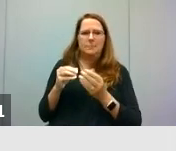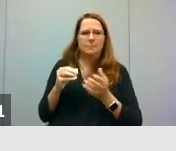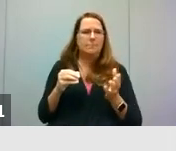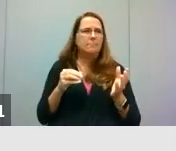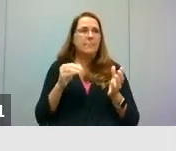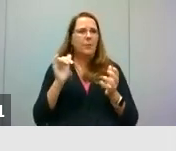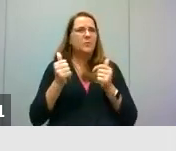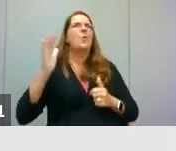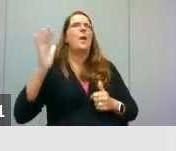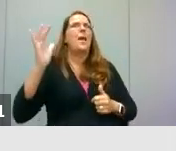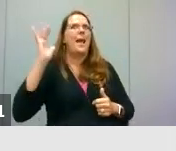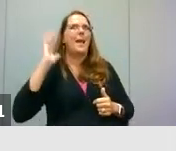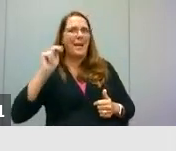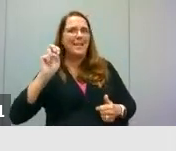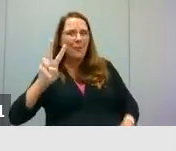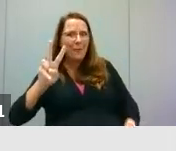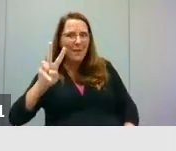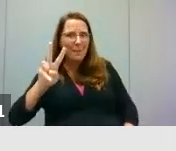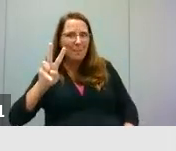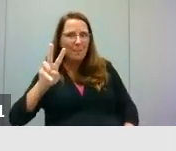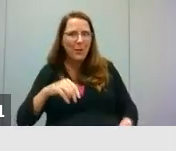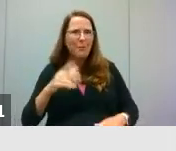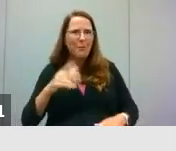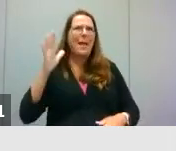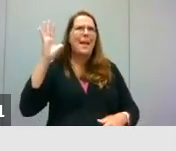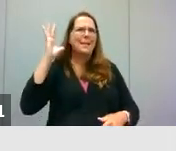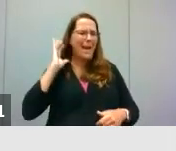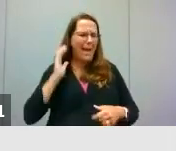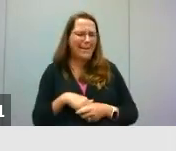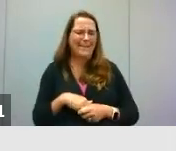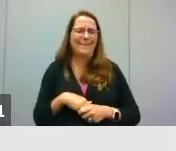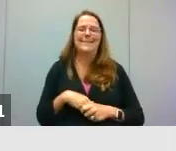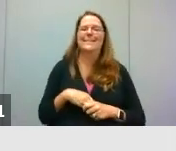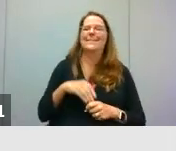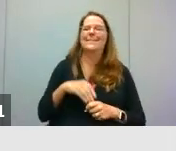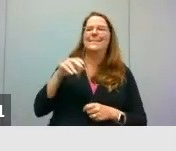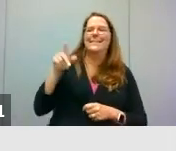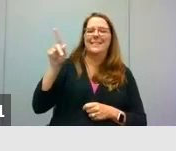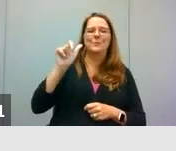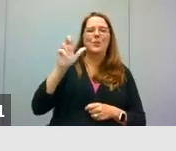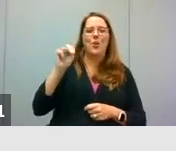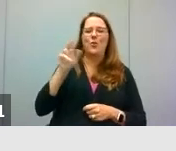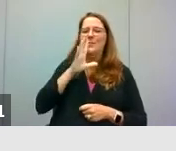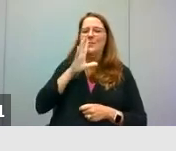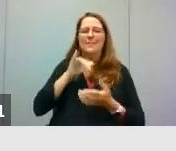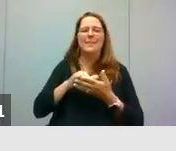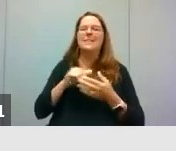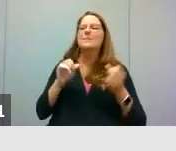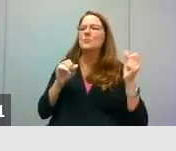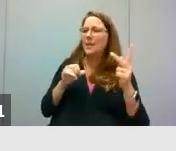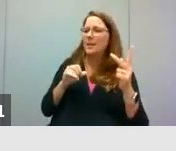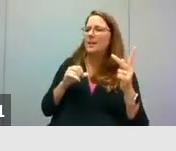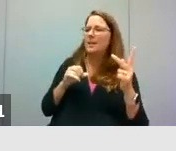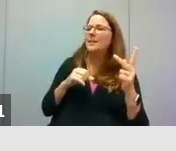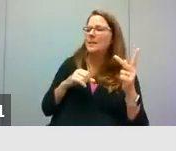Which was way back in November, way back. Can't even remember what happened